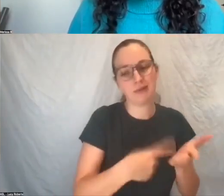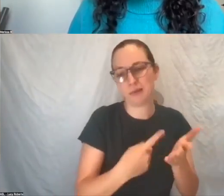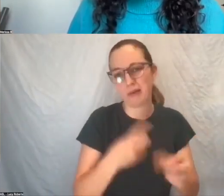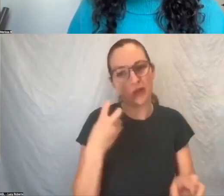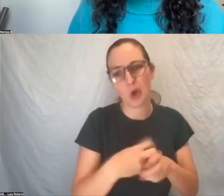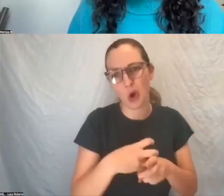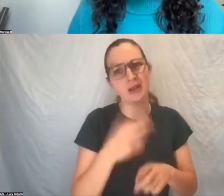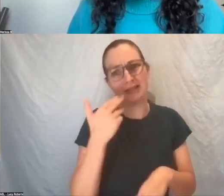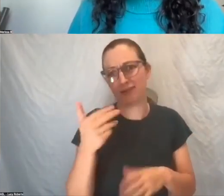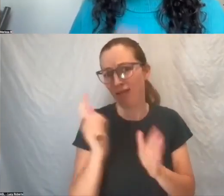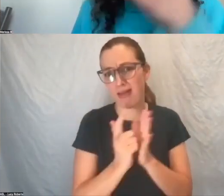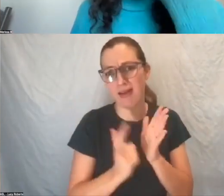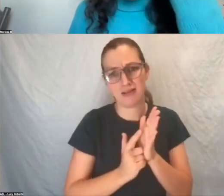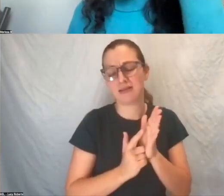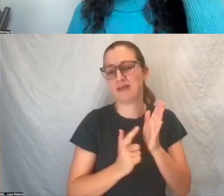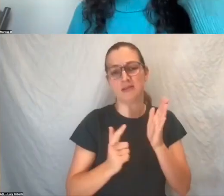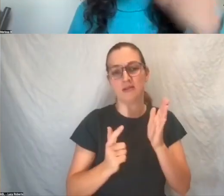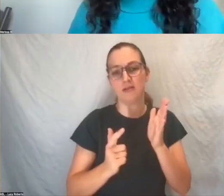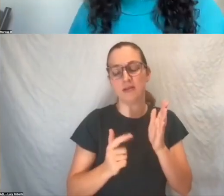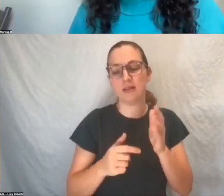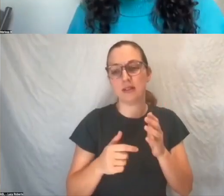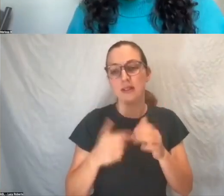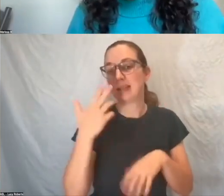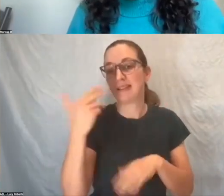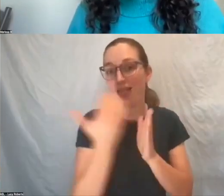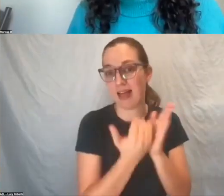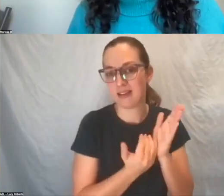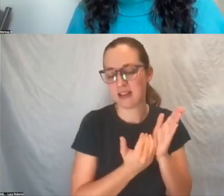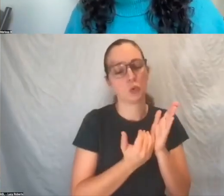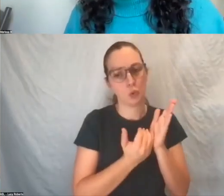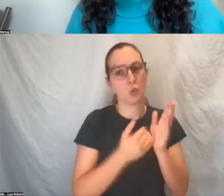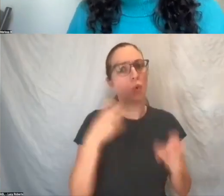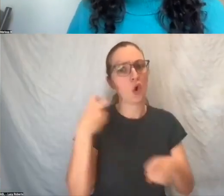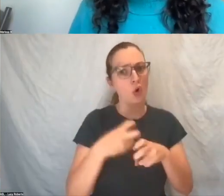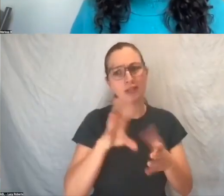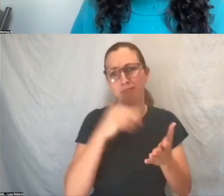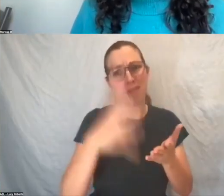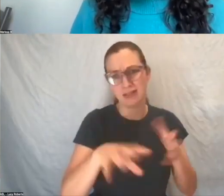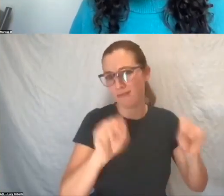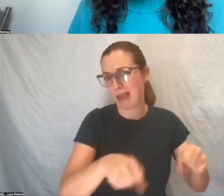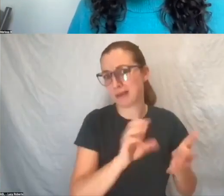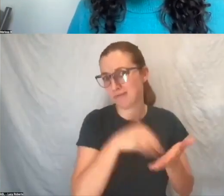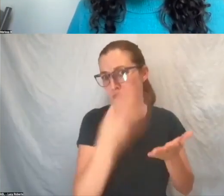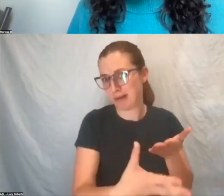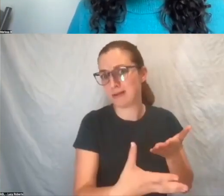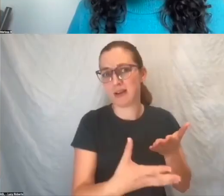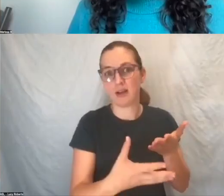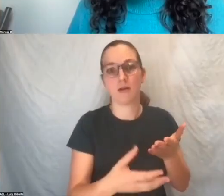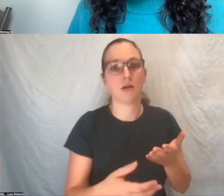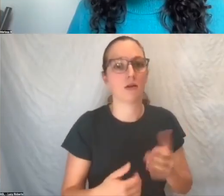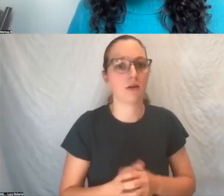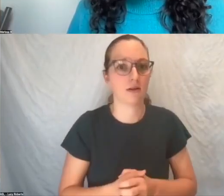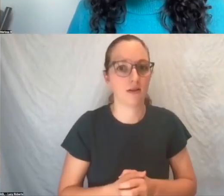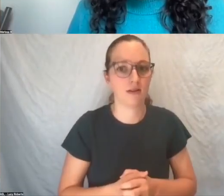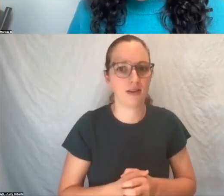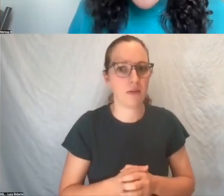singing lessons, of course. I kind of had to stop going when I was younger because of that. But what a gorgeous voice